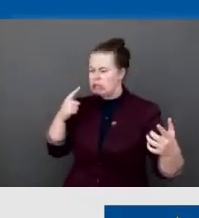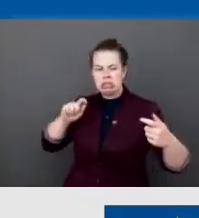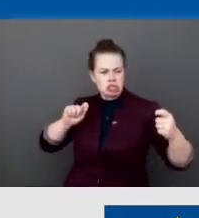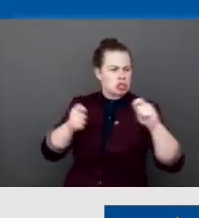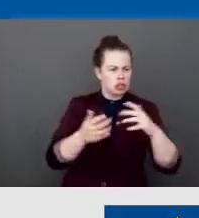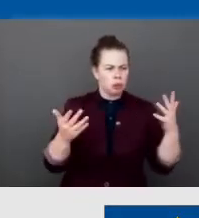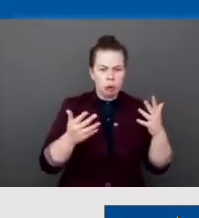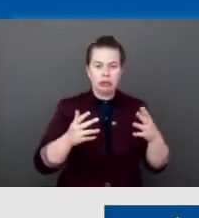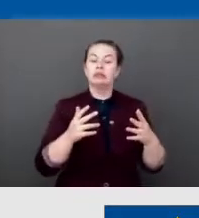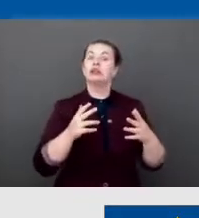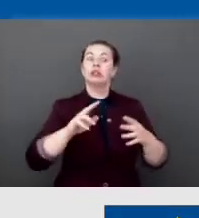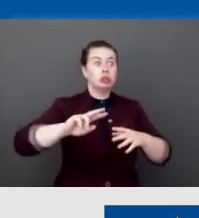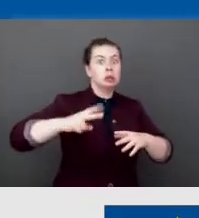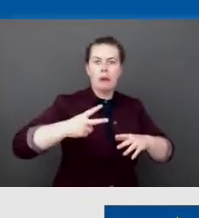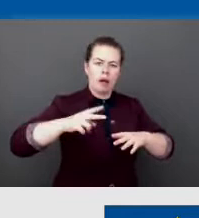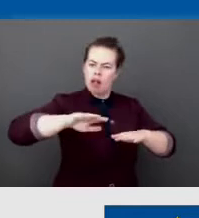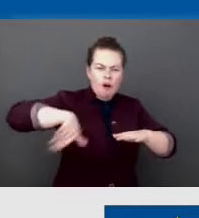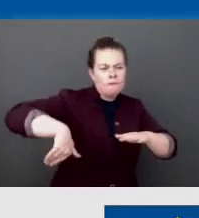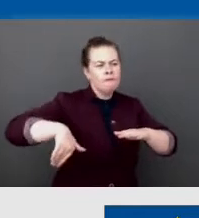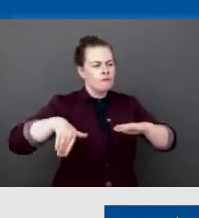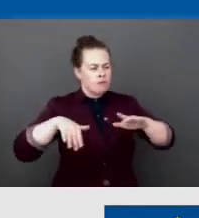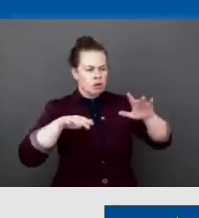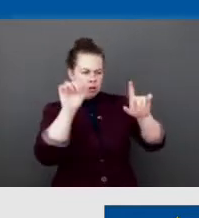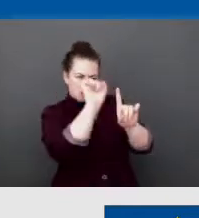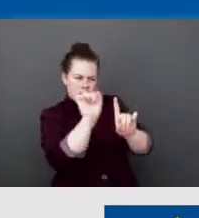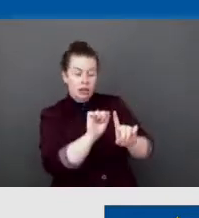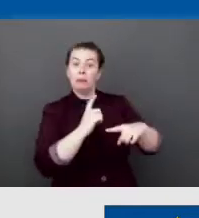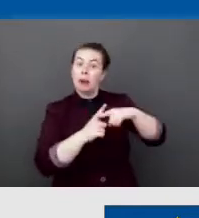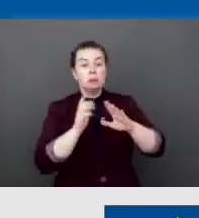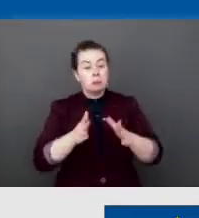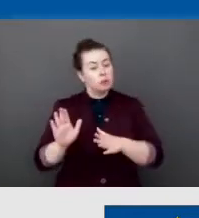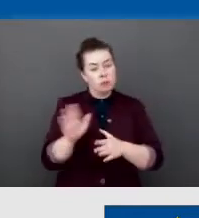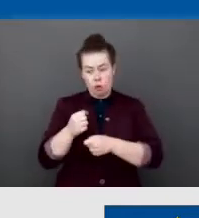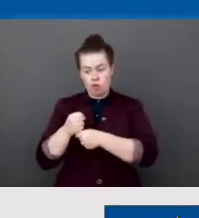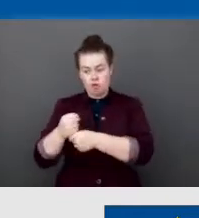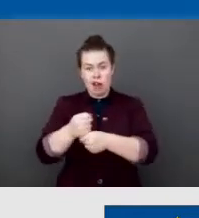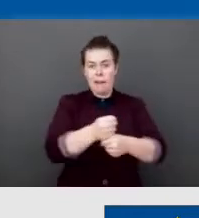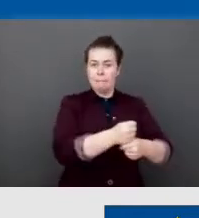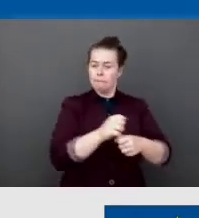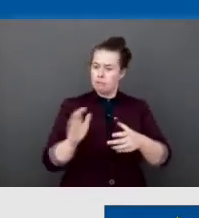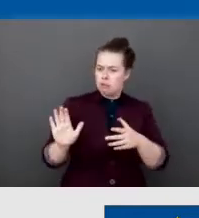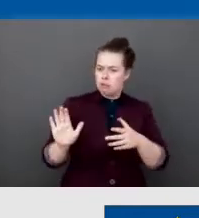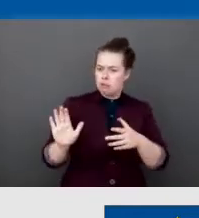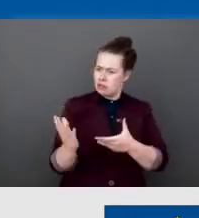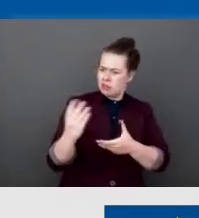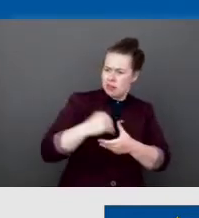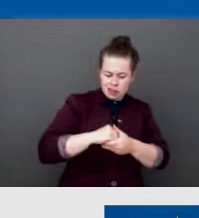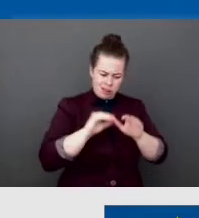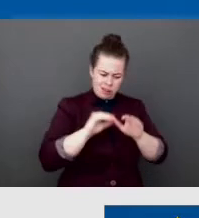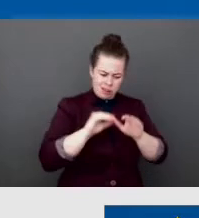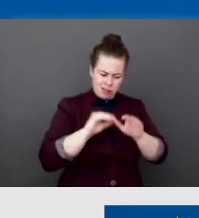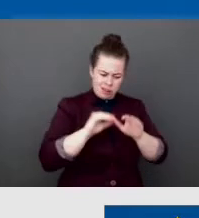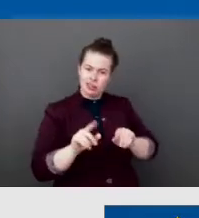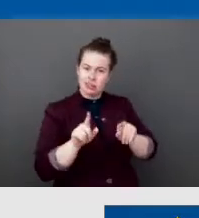been doing. So you need a very robust change process, engaging all stakeholders, and ideally use some form of